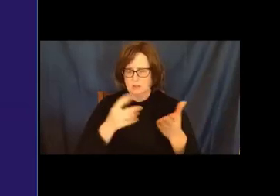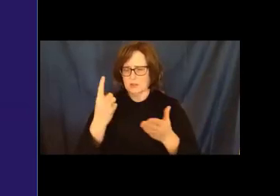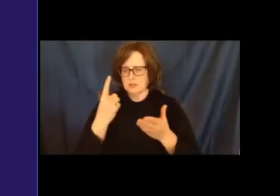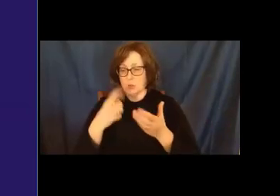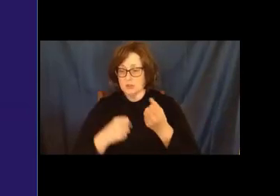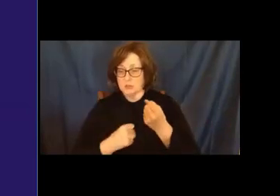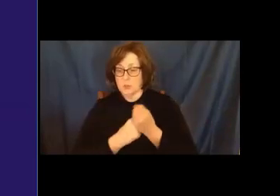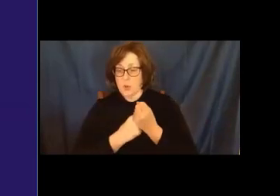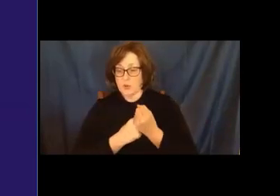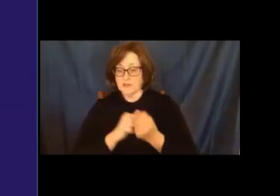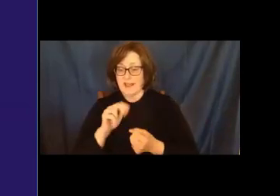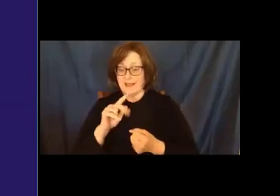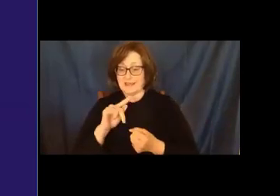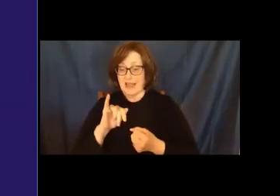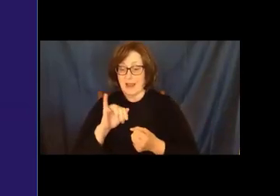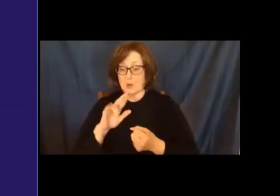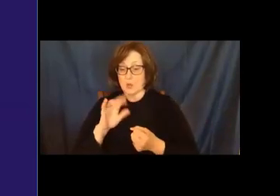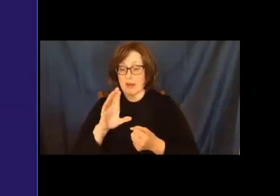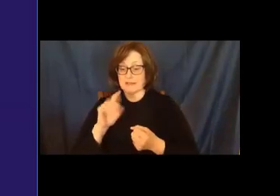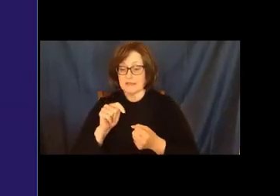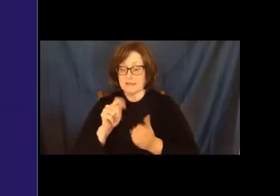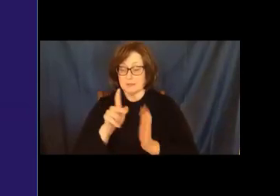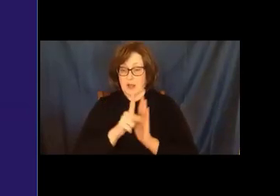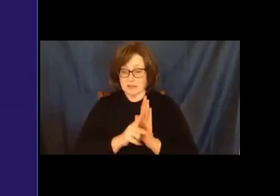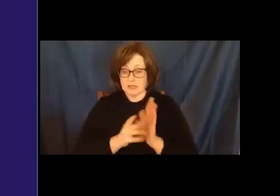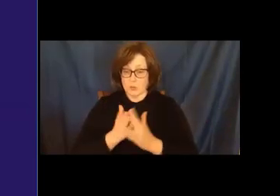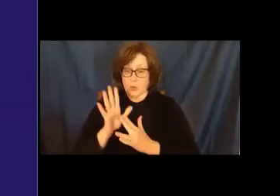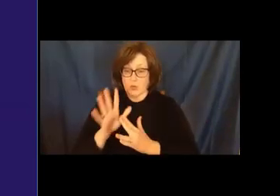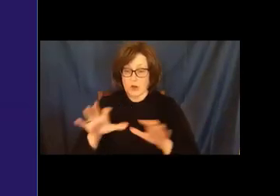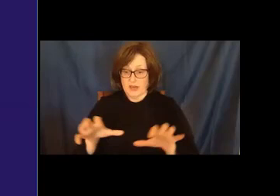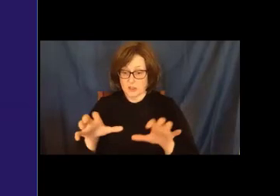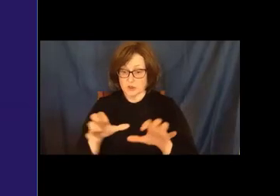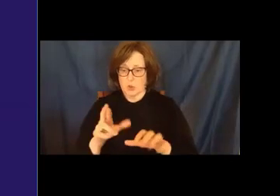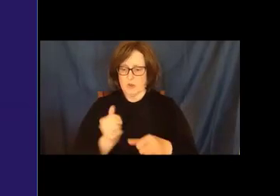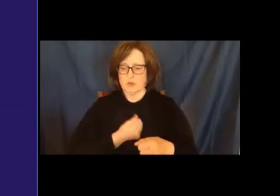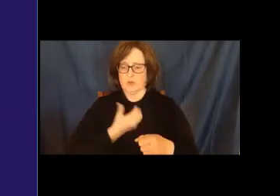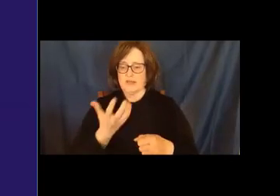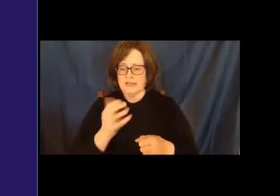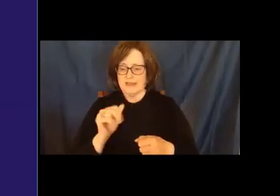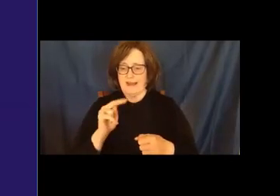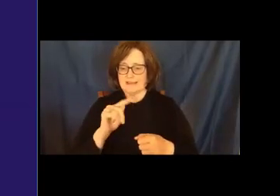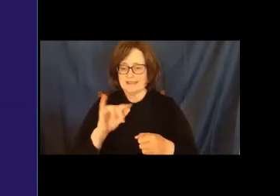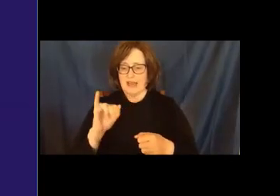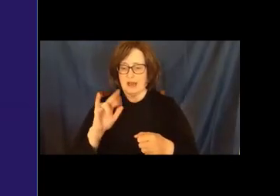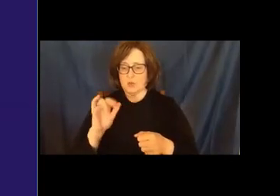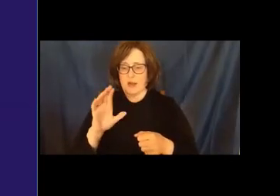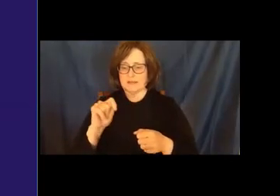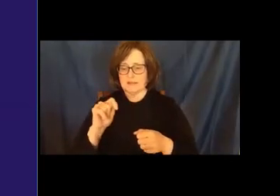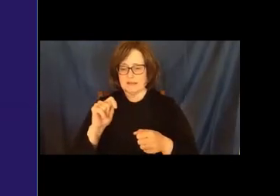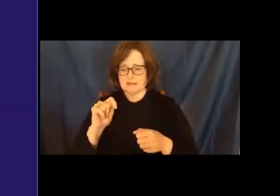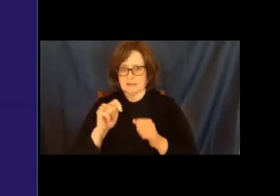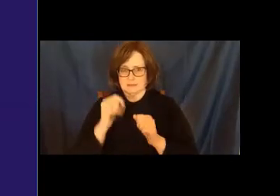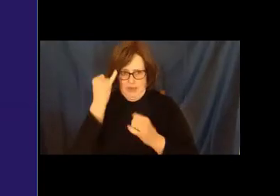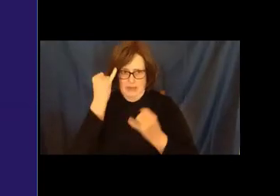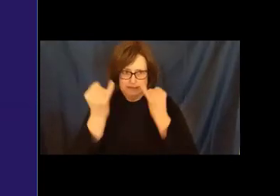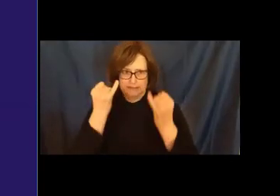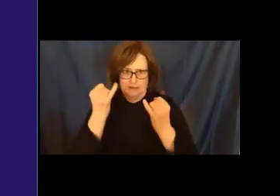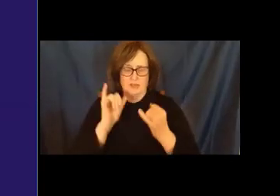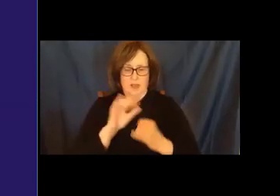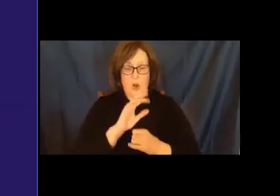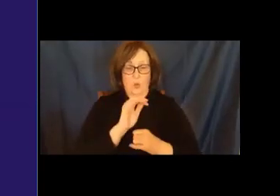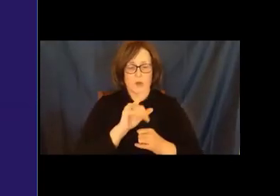their actions or expressing an anti-racist idea. One who's expressing the idea that racial groups are equals and none